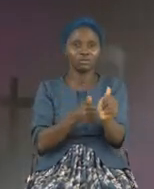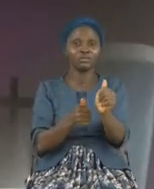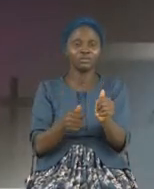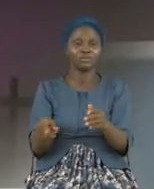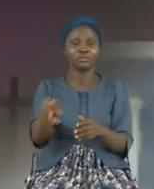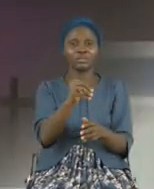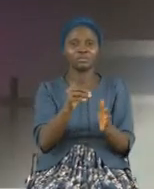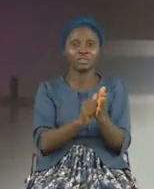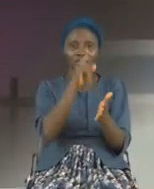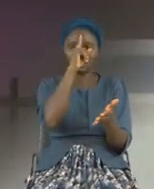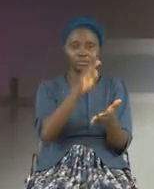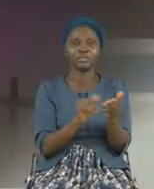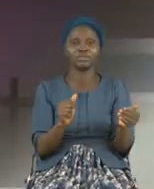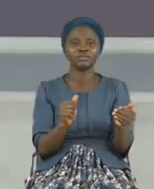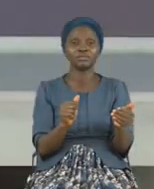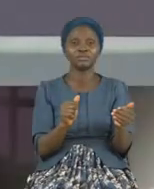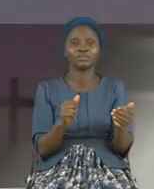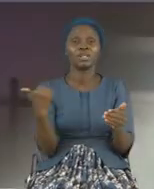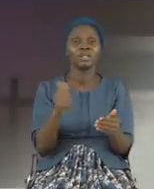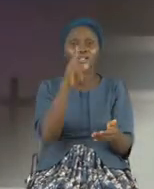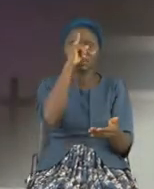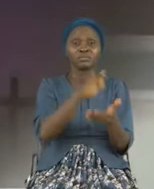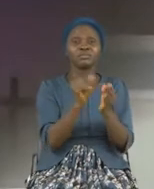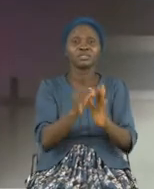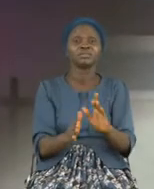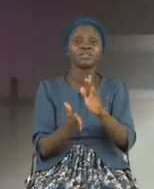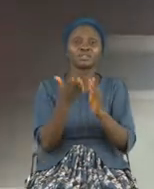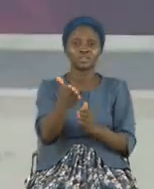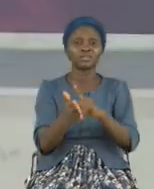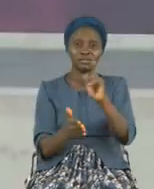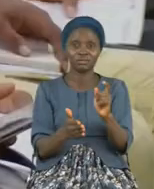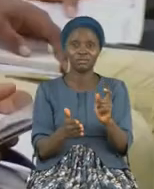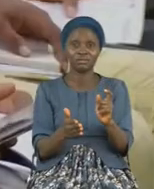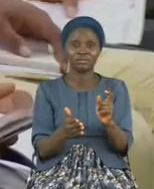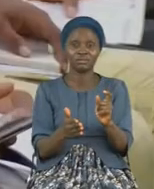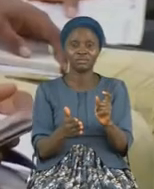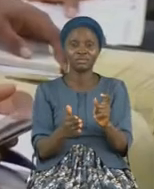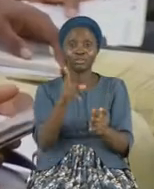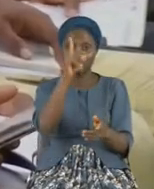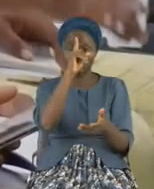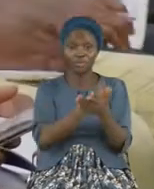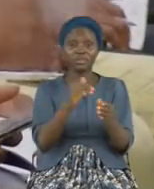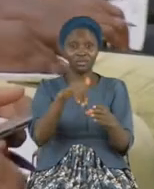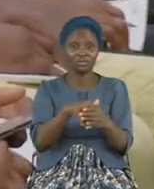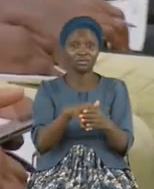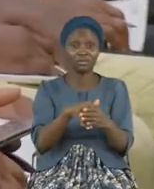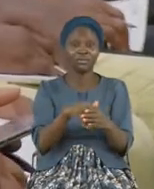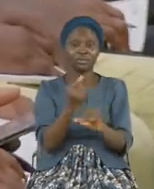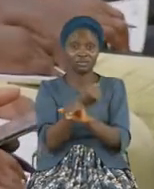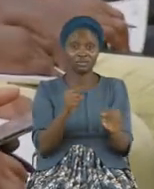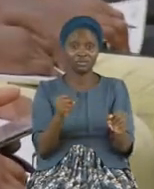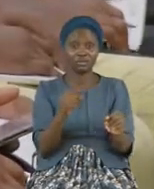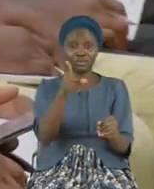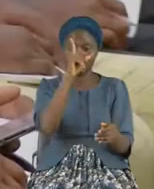there? You believe for salvation. Any believer there? You believe for sanctification.